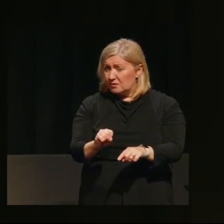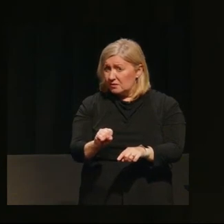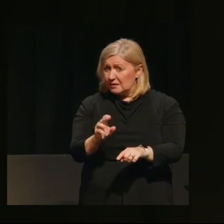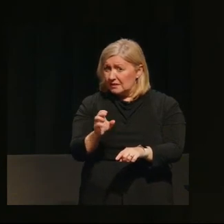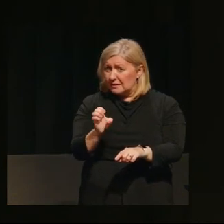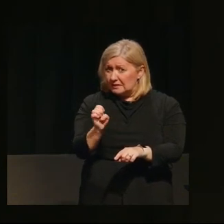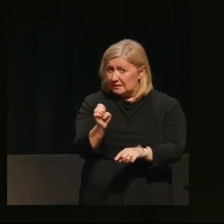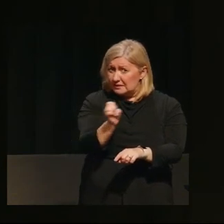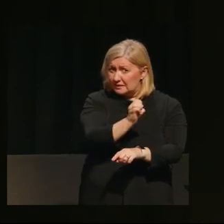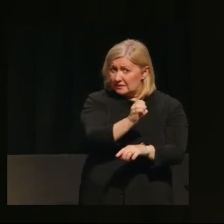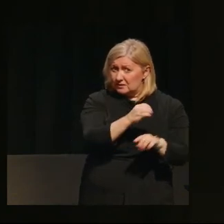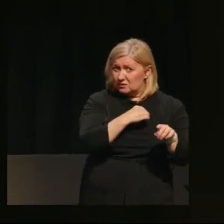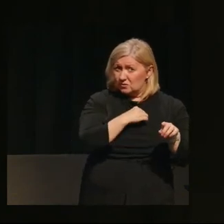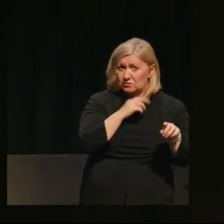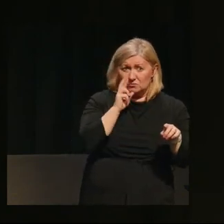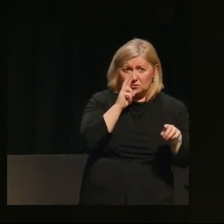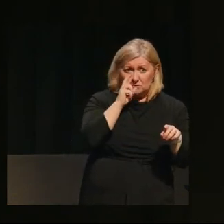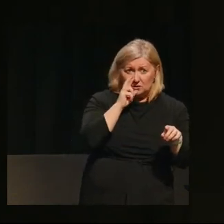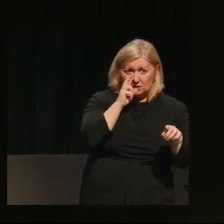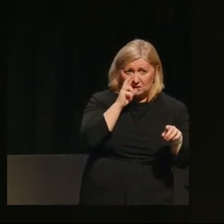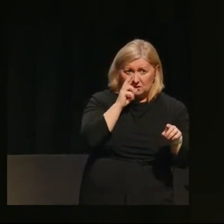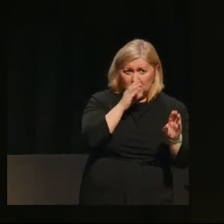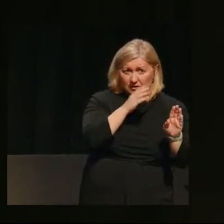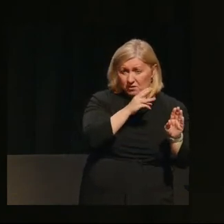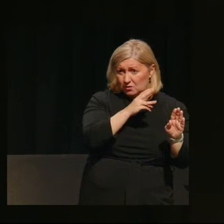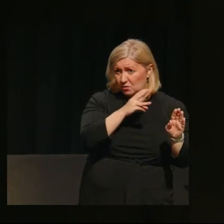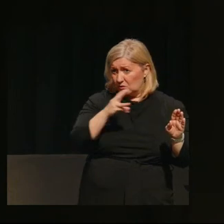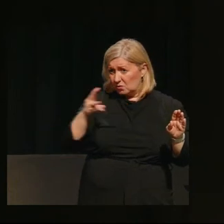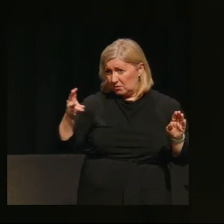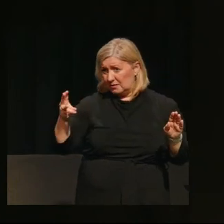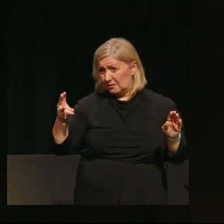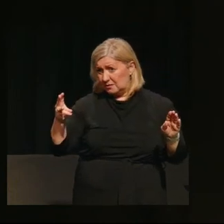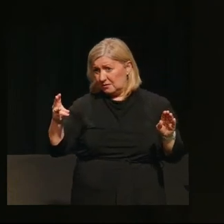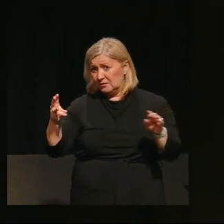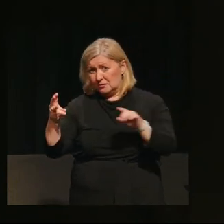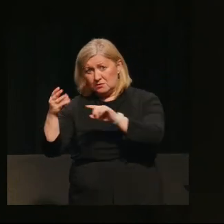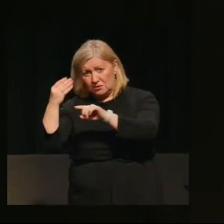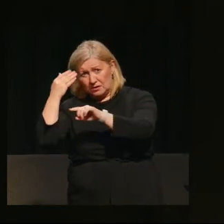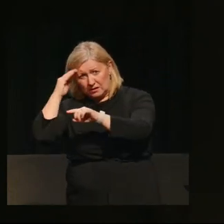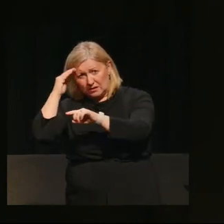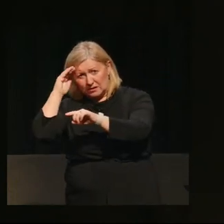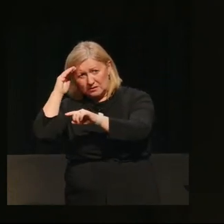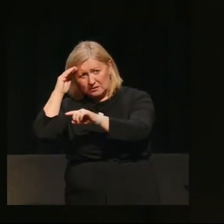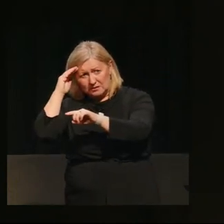as Russia, and as far west as Ireland.